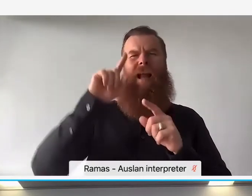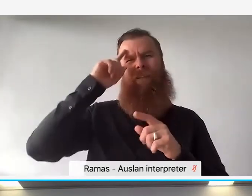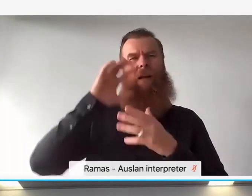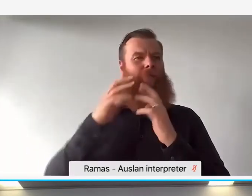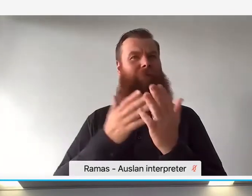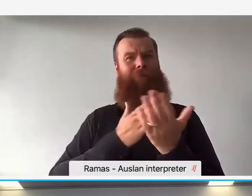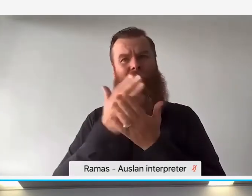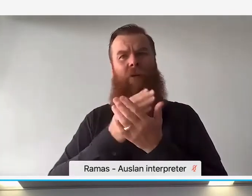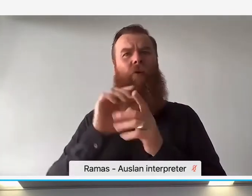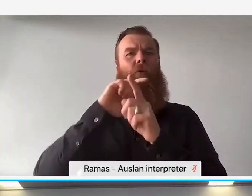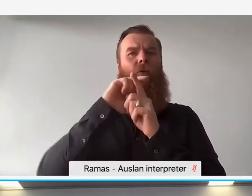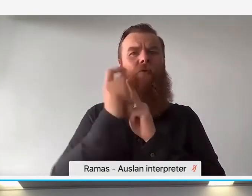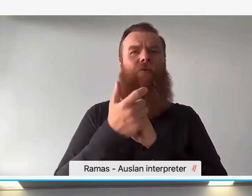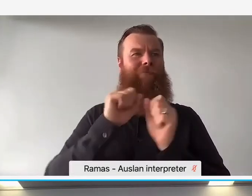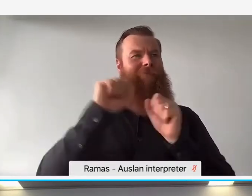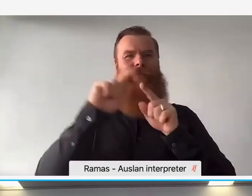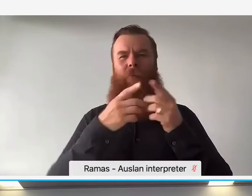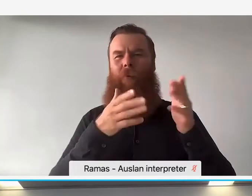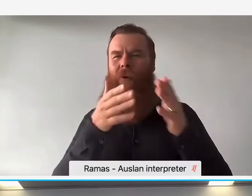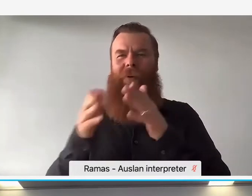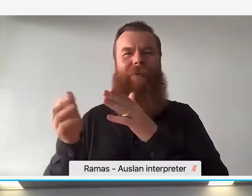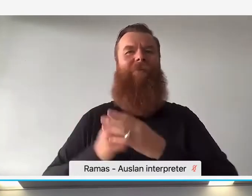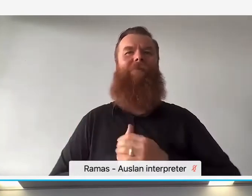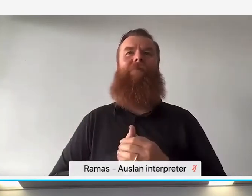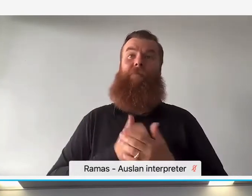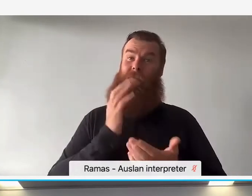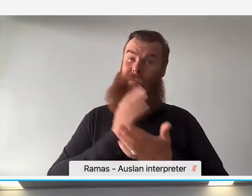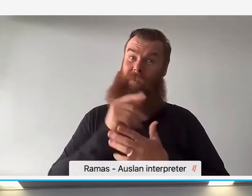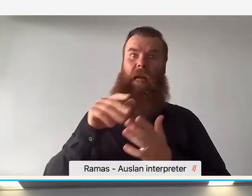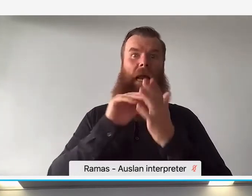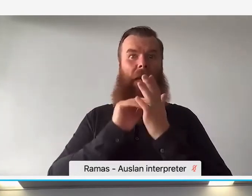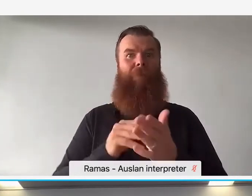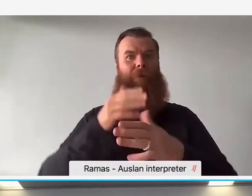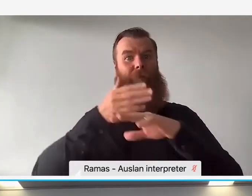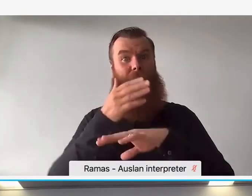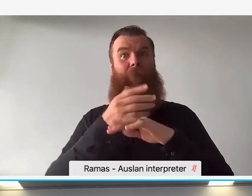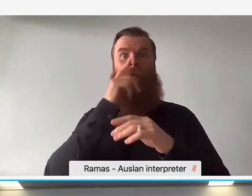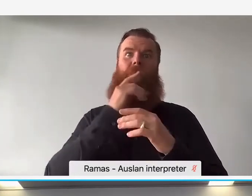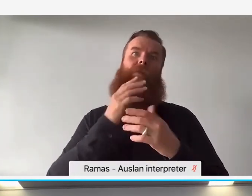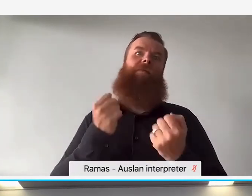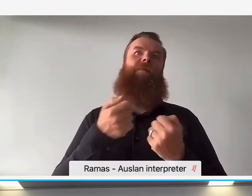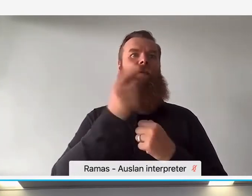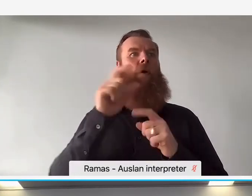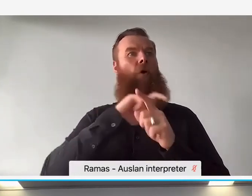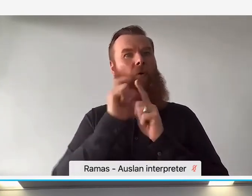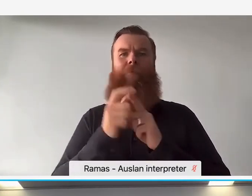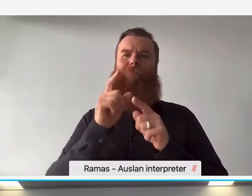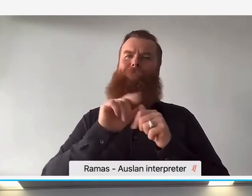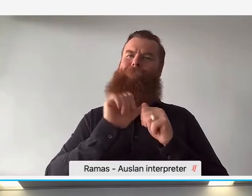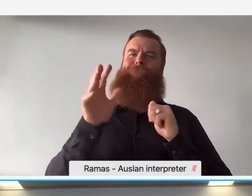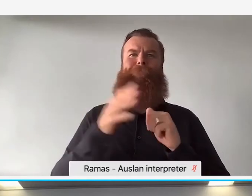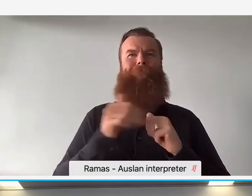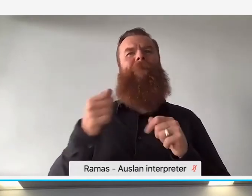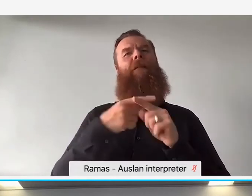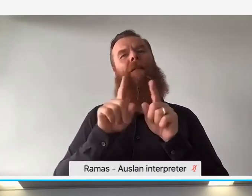really hard in helping our employers and workers to develop cultural competencies together. And our worker